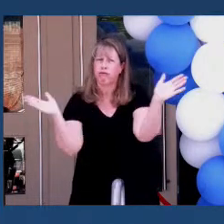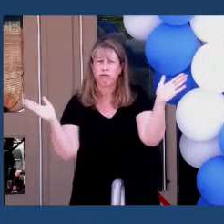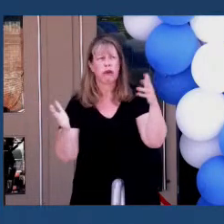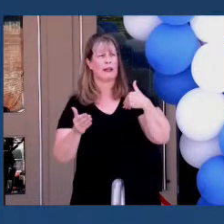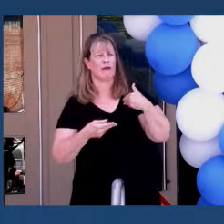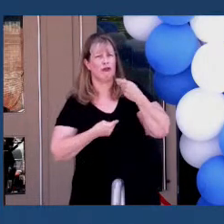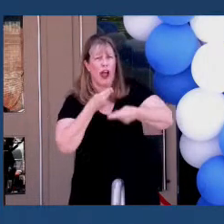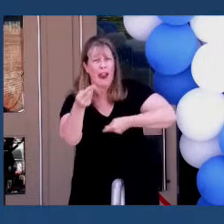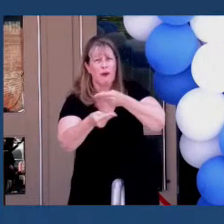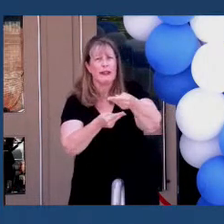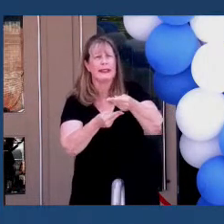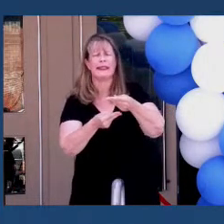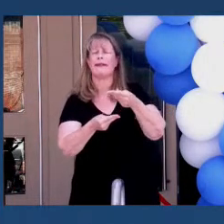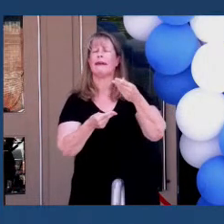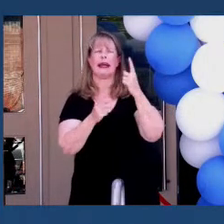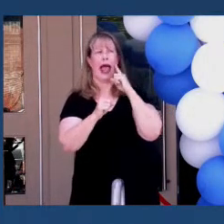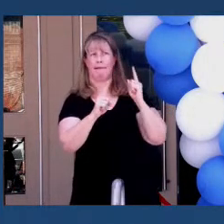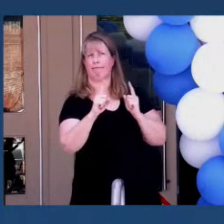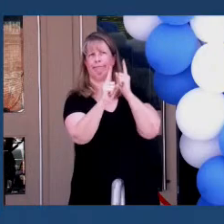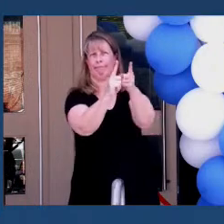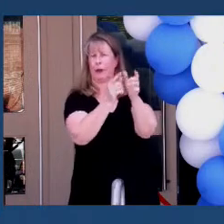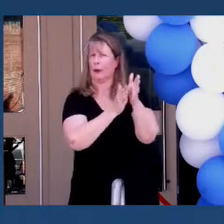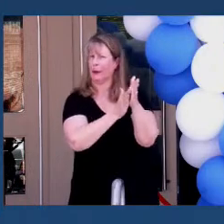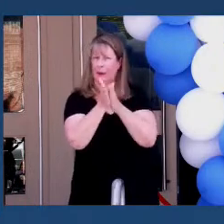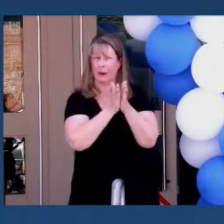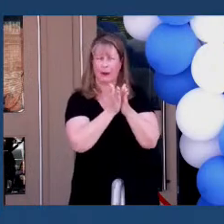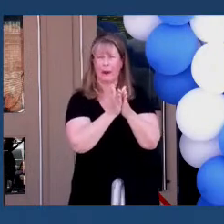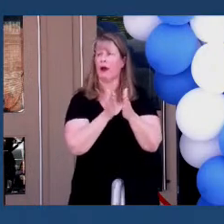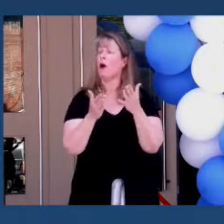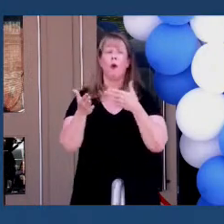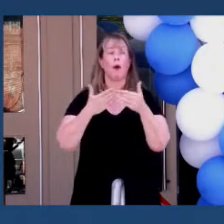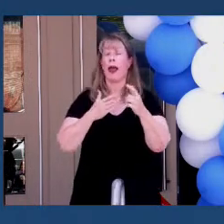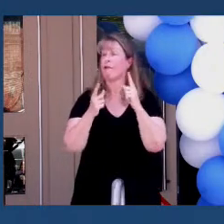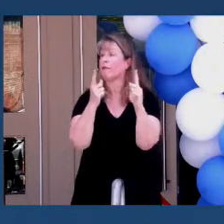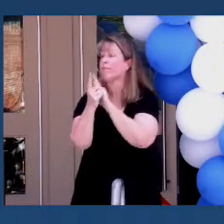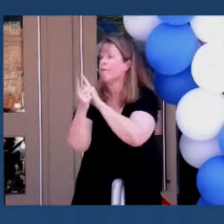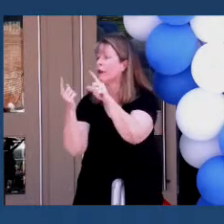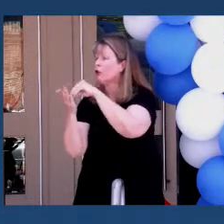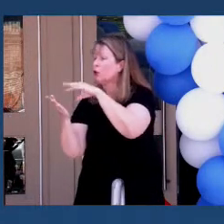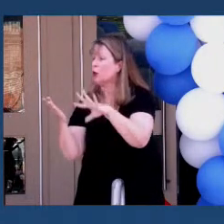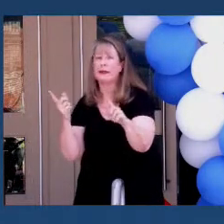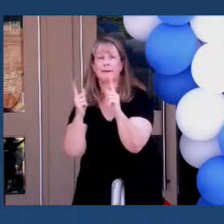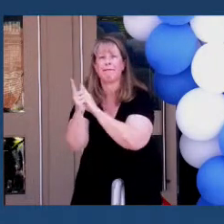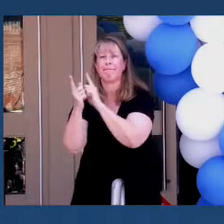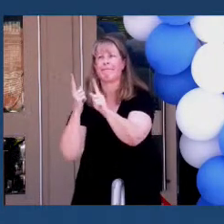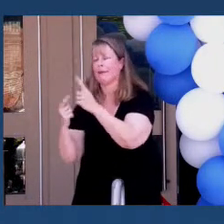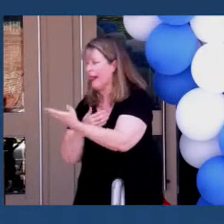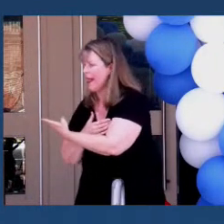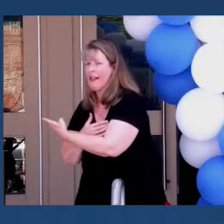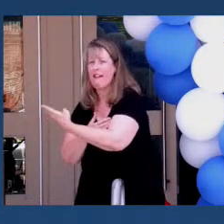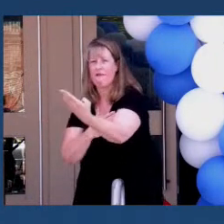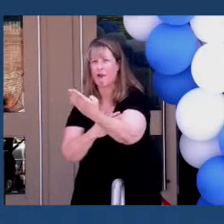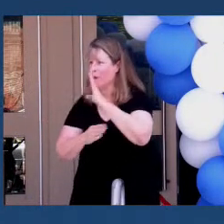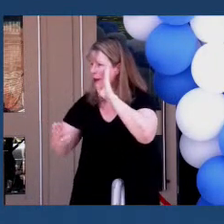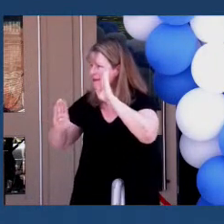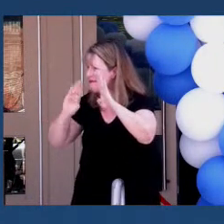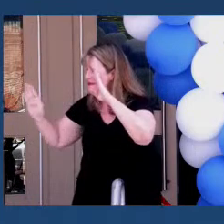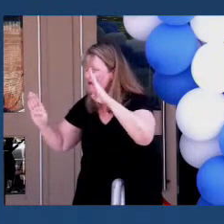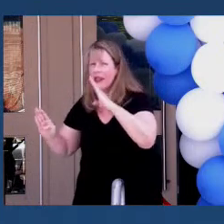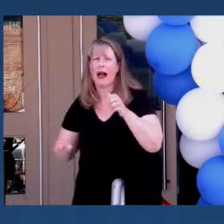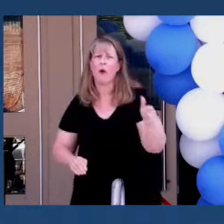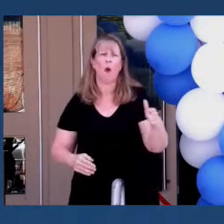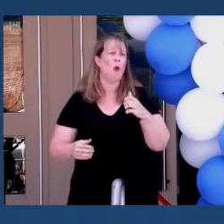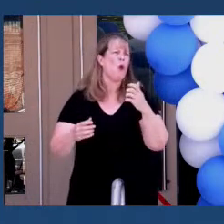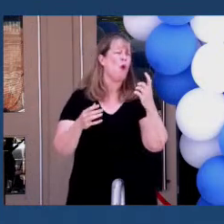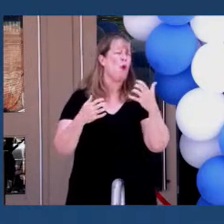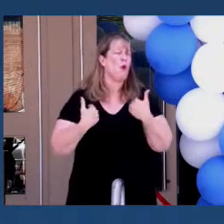and clear-eyed he was, at how he met students as they came in every single morning, at how passionate he was at